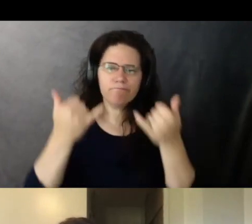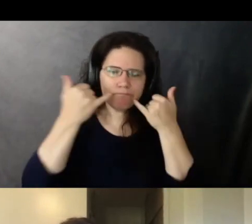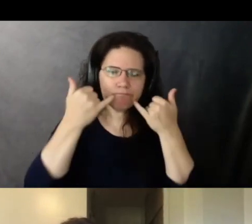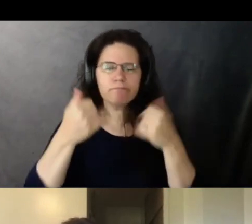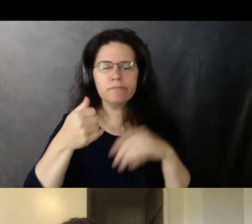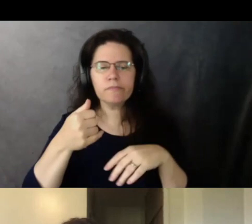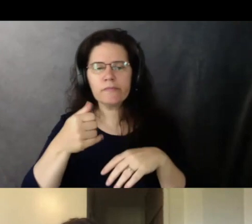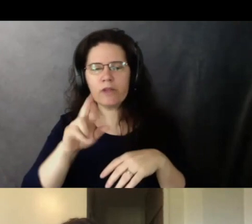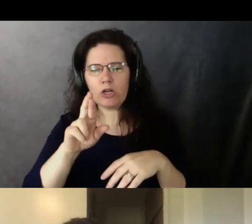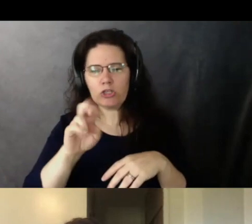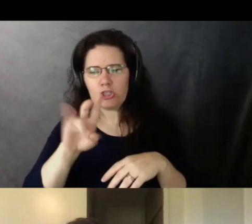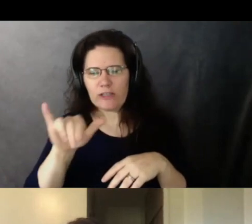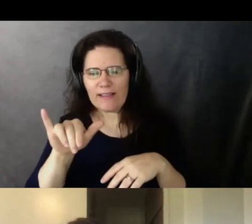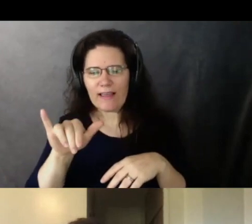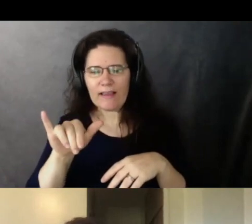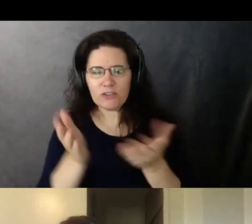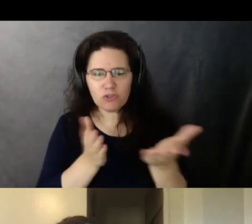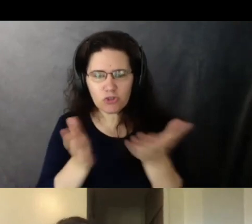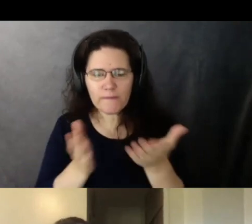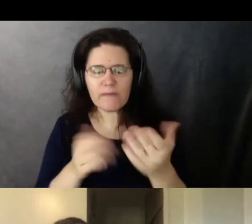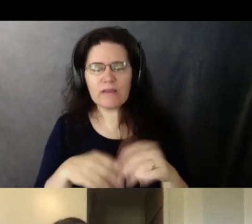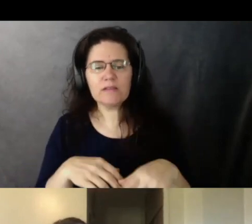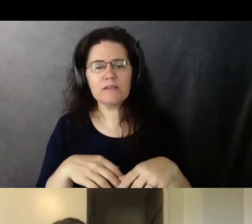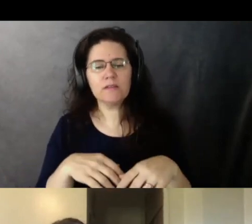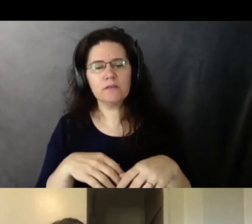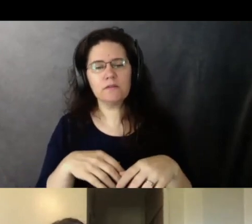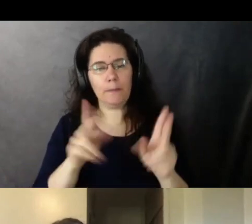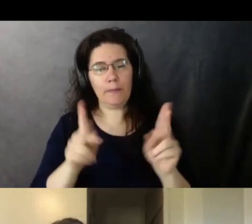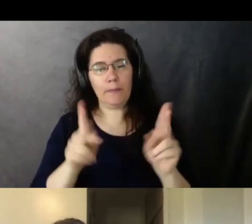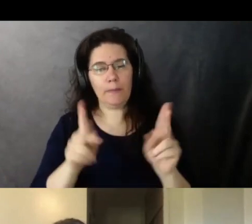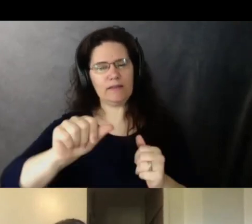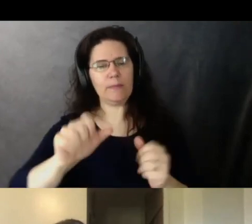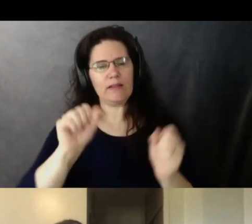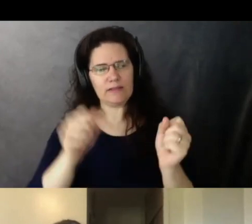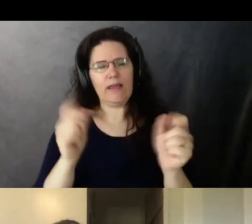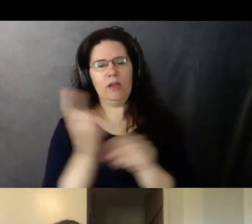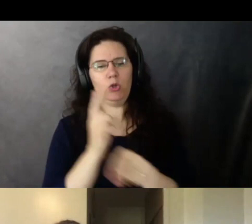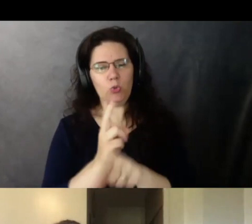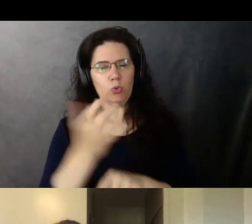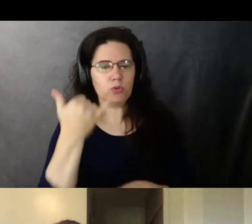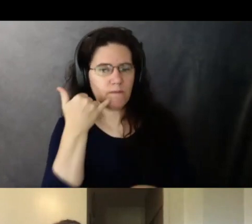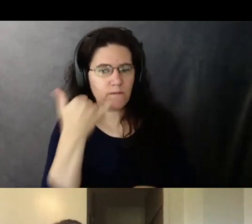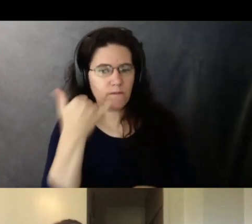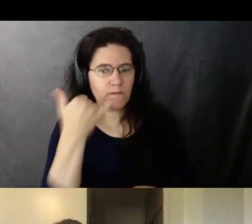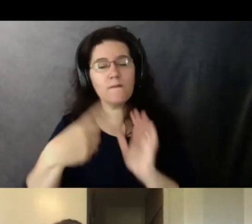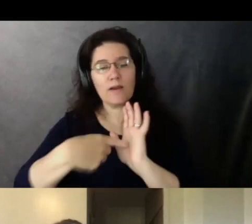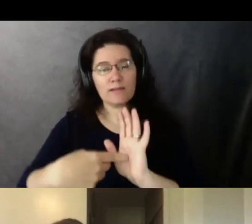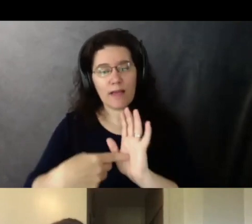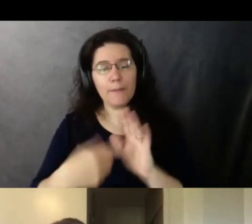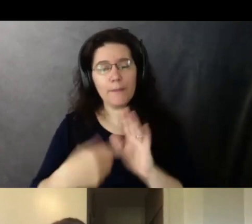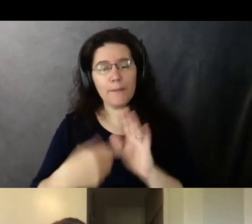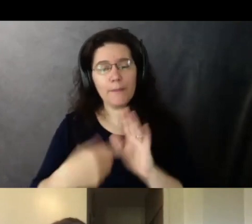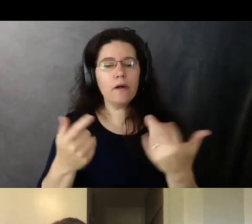services. An example of what it does is require closed captioning of